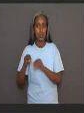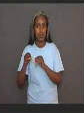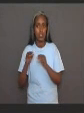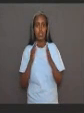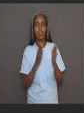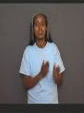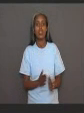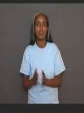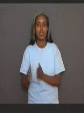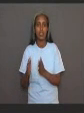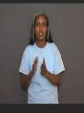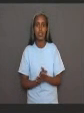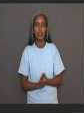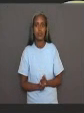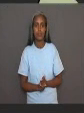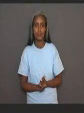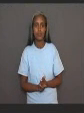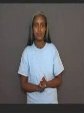Students, let's get ready.